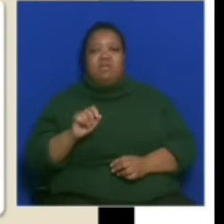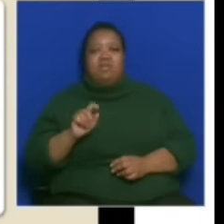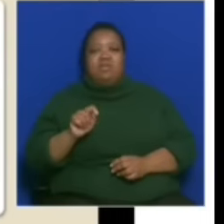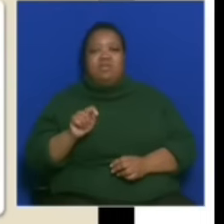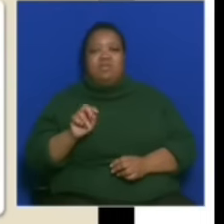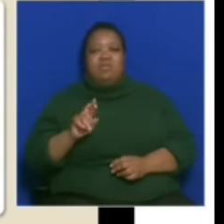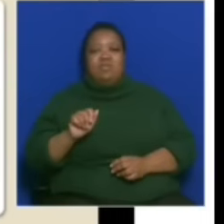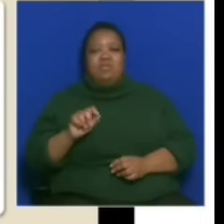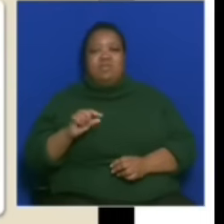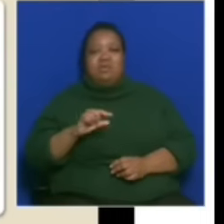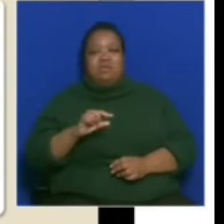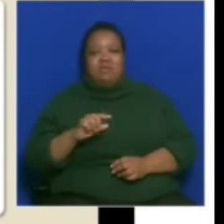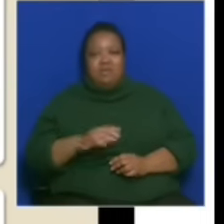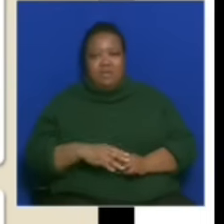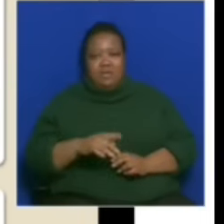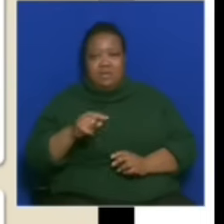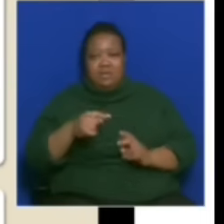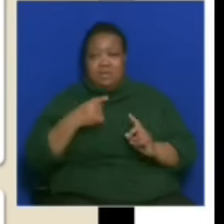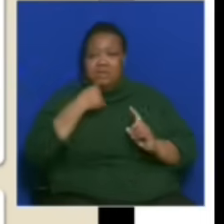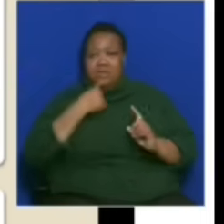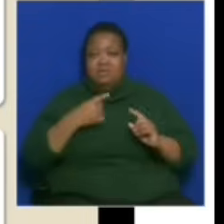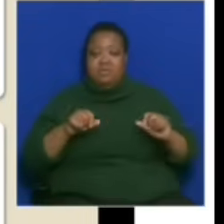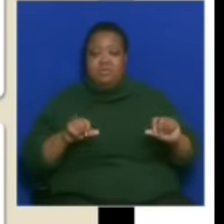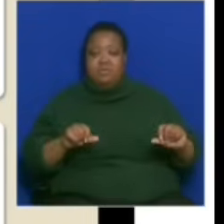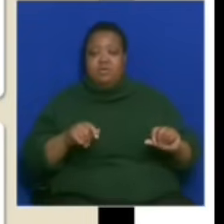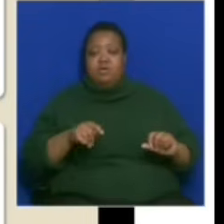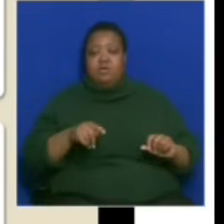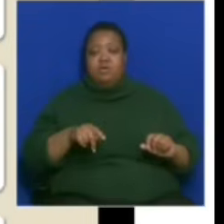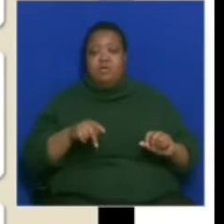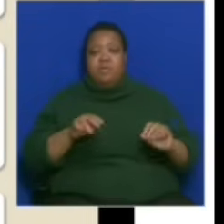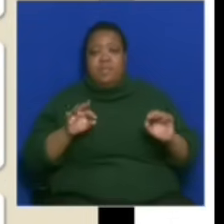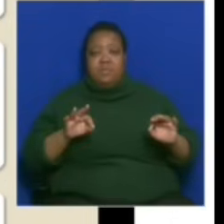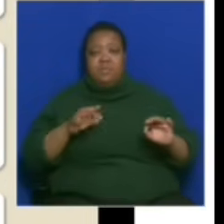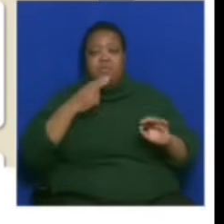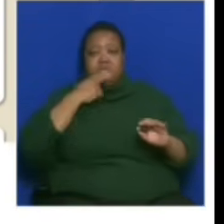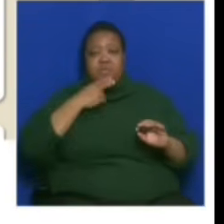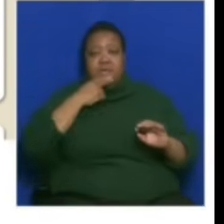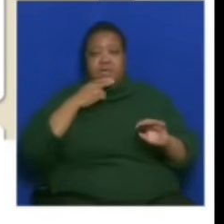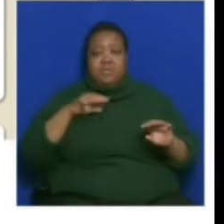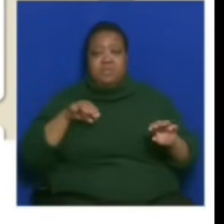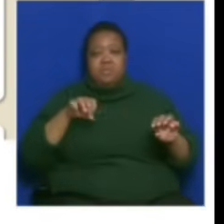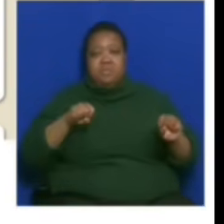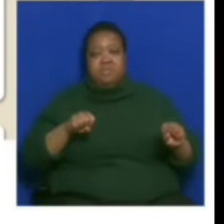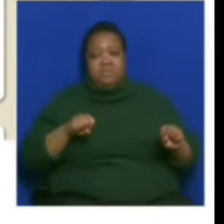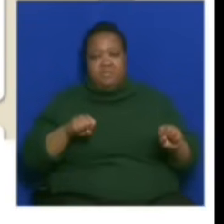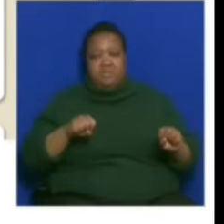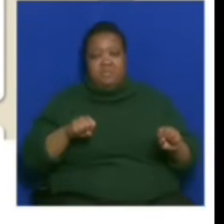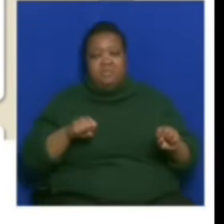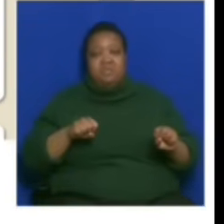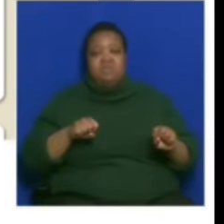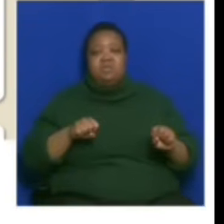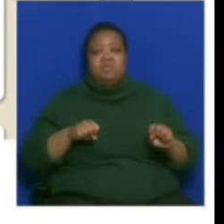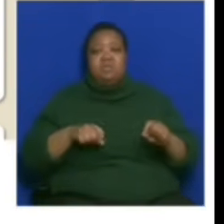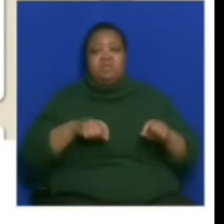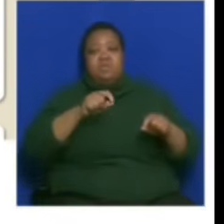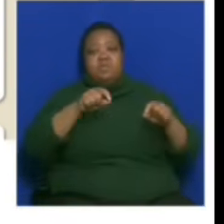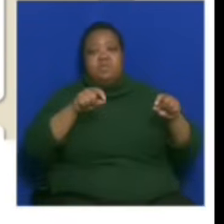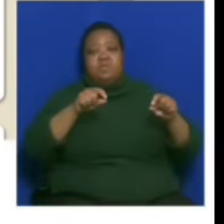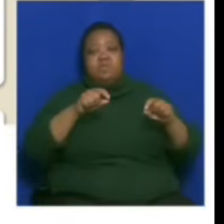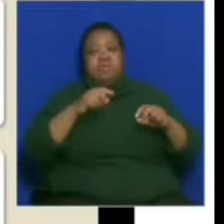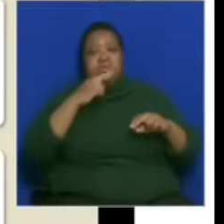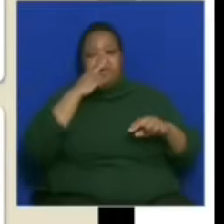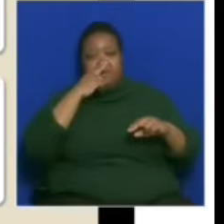And he says underneath, pro tobacco, all seized. Seems these people are doing funnies via a bond